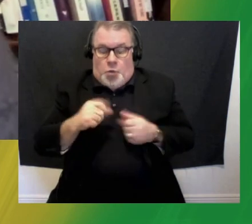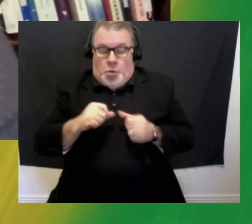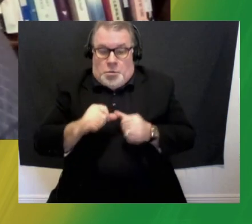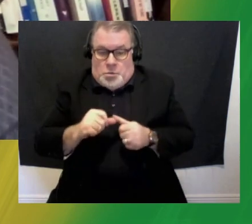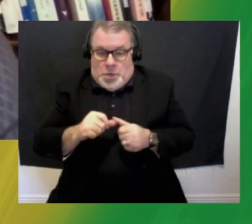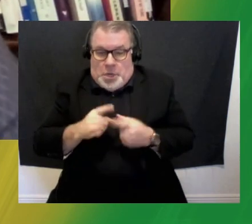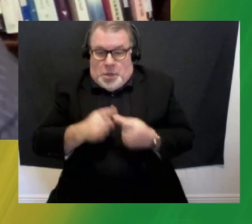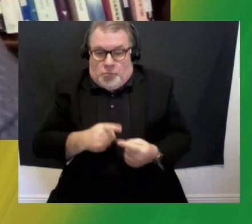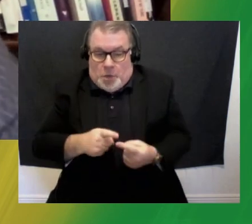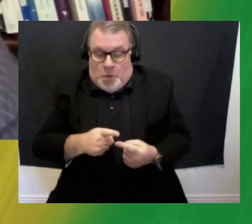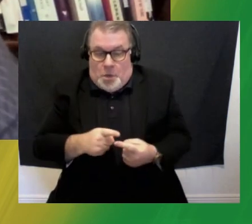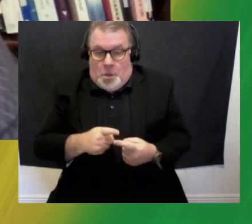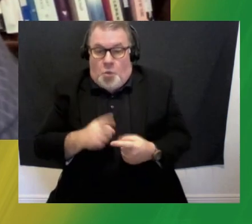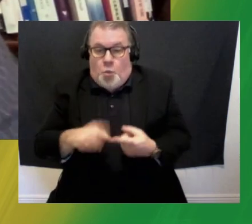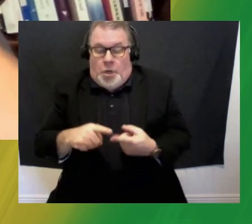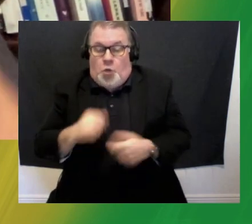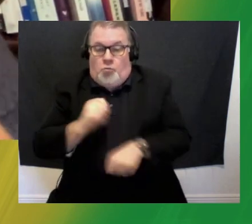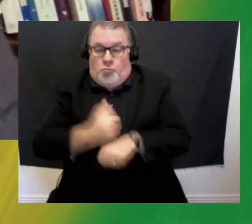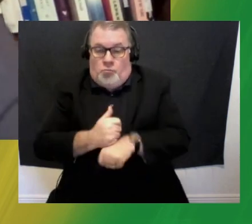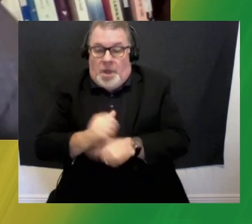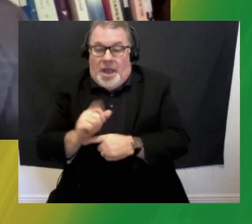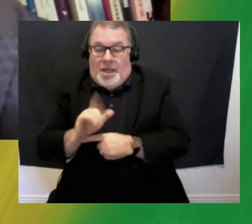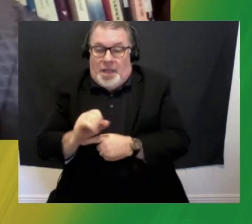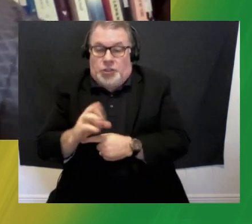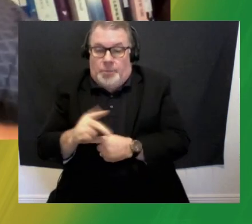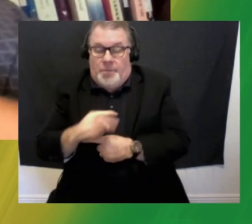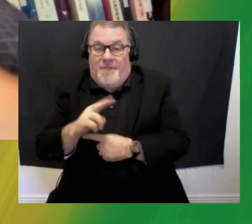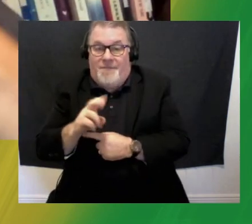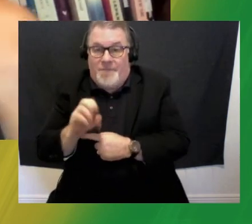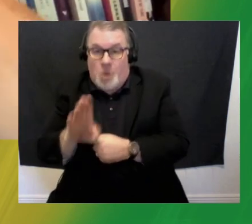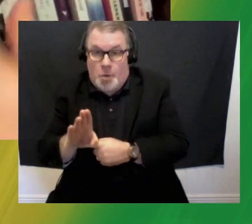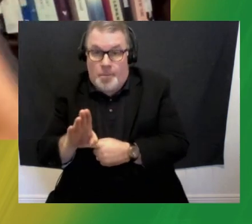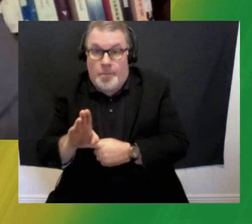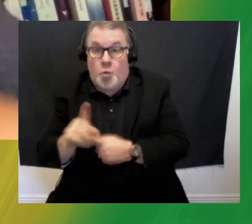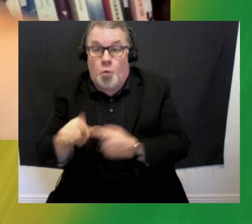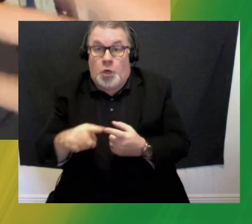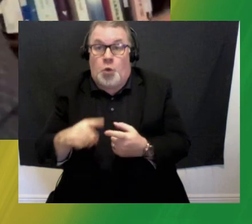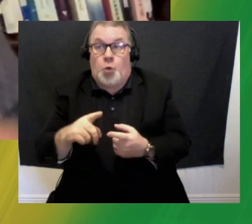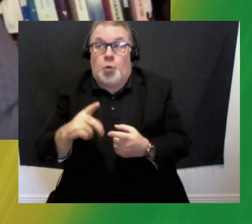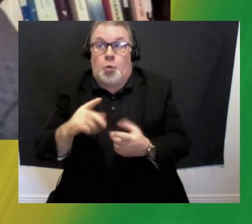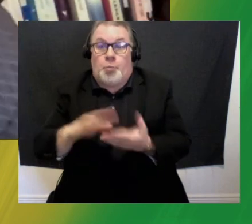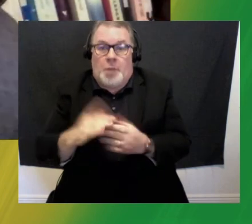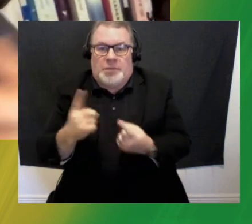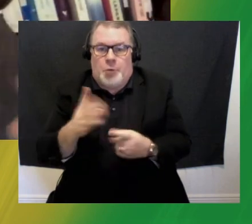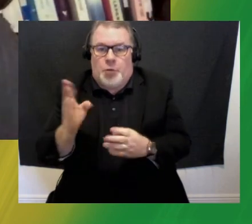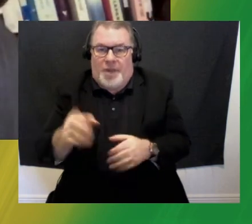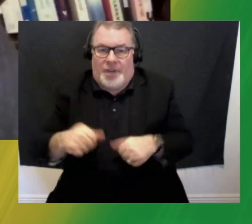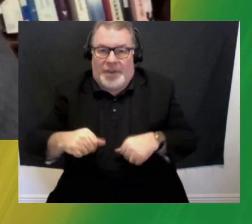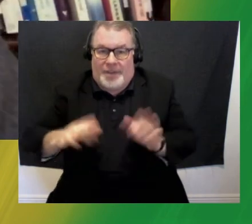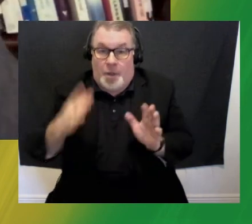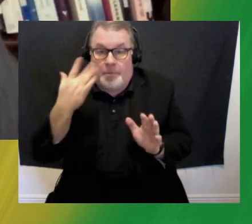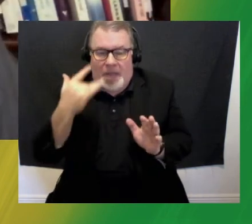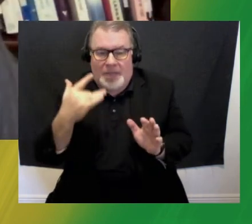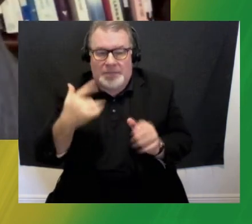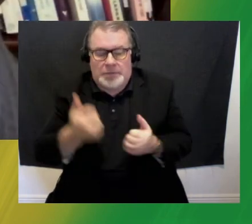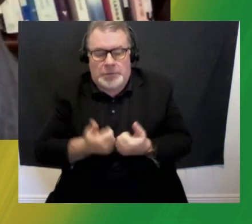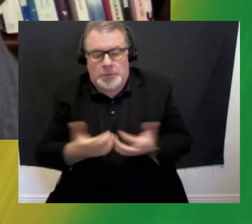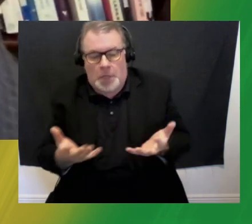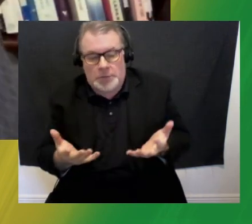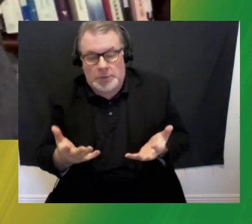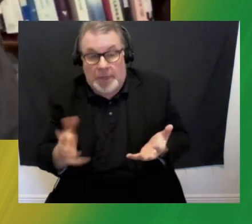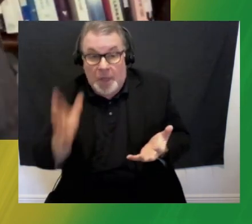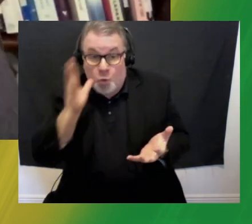is when you will make allyship a verb. That is when it becomes something that you never give up on just because it's exhausting, because it will